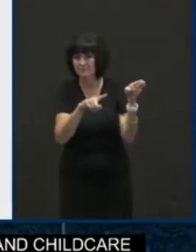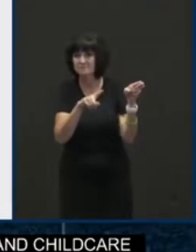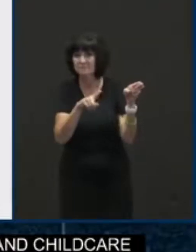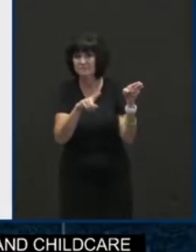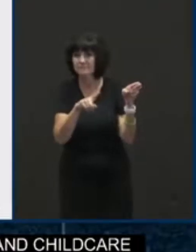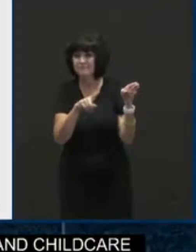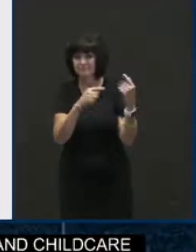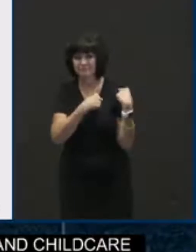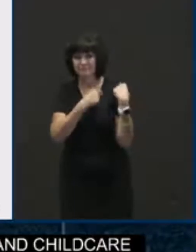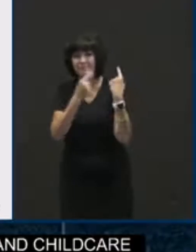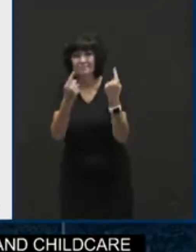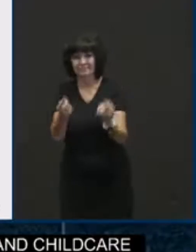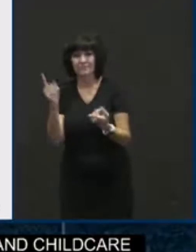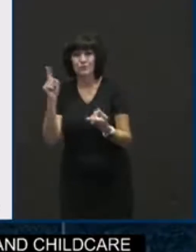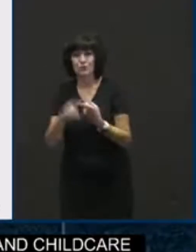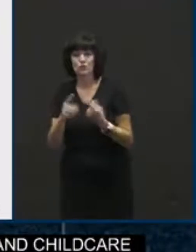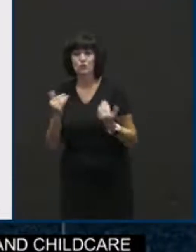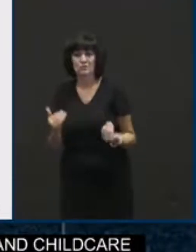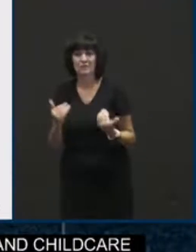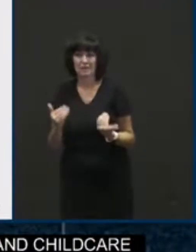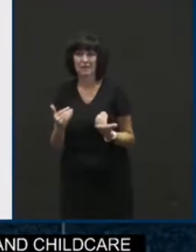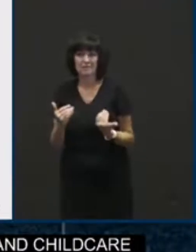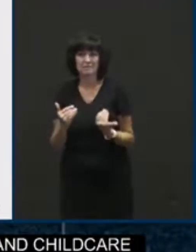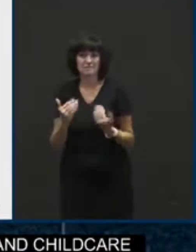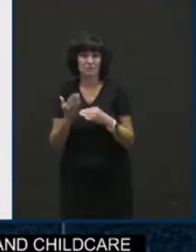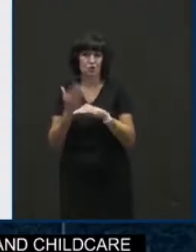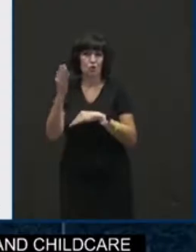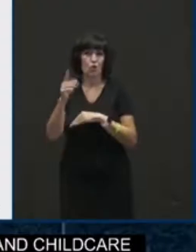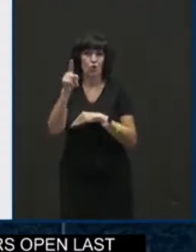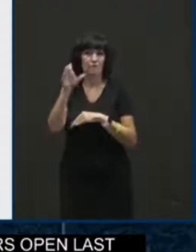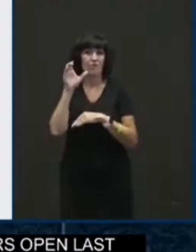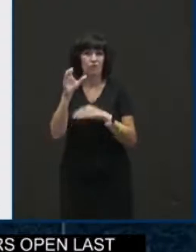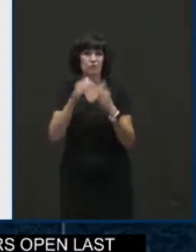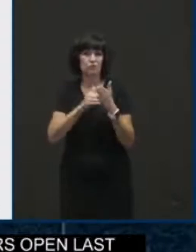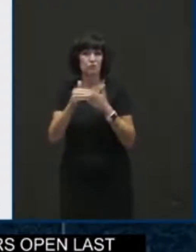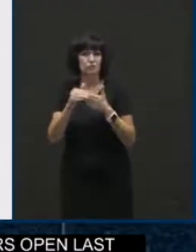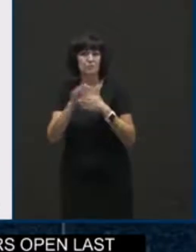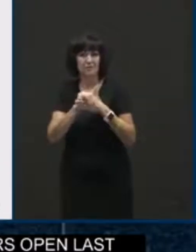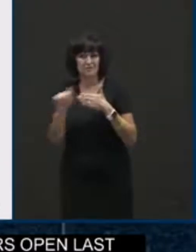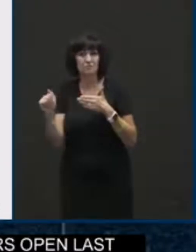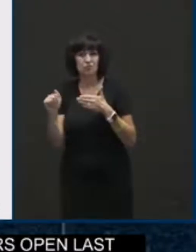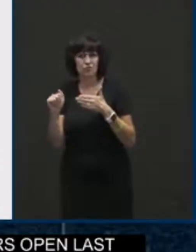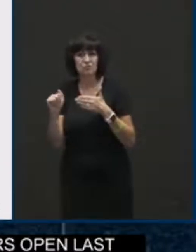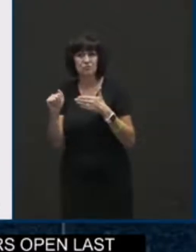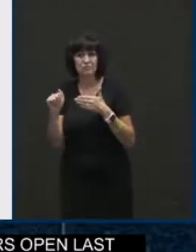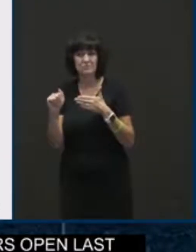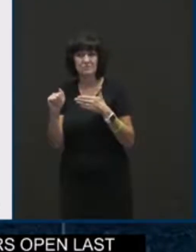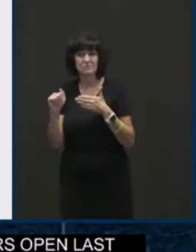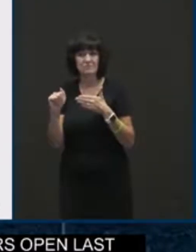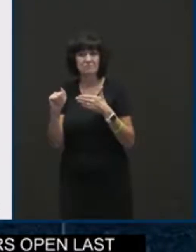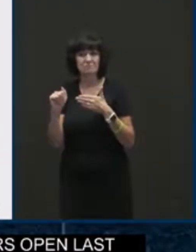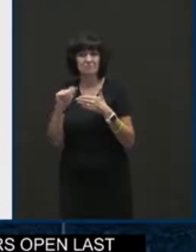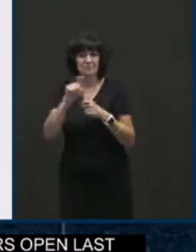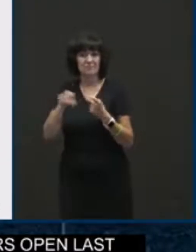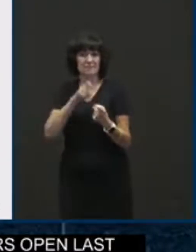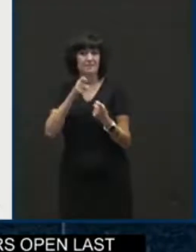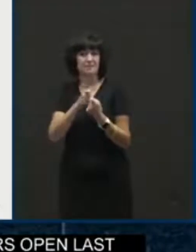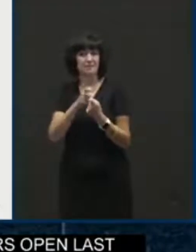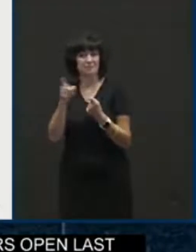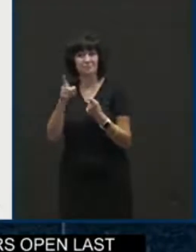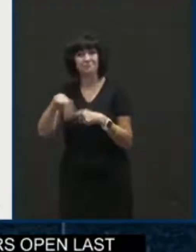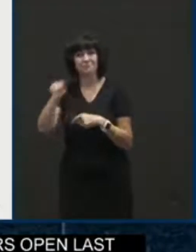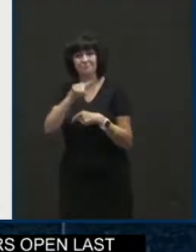summer and up till this point, has been over $100 million, $128 million to be exact, as we think